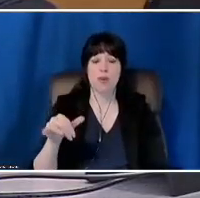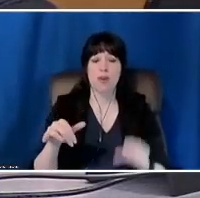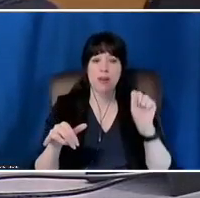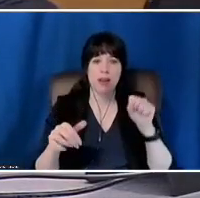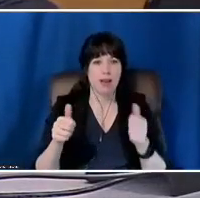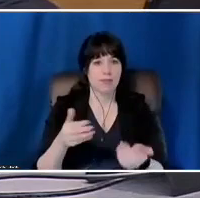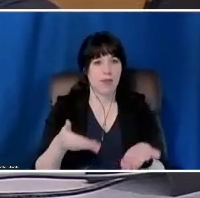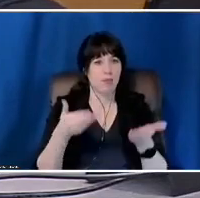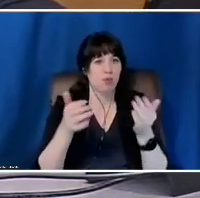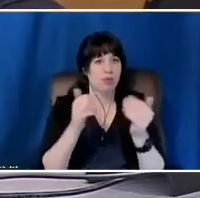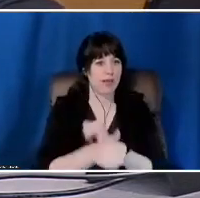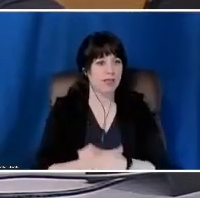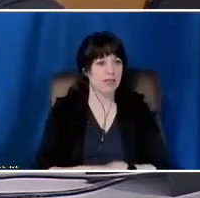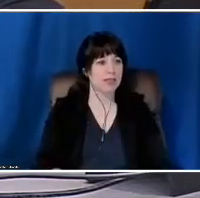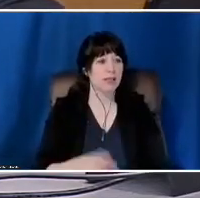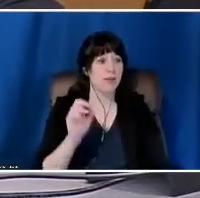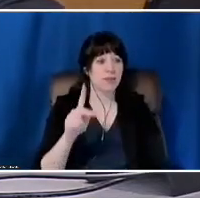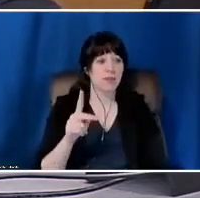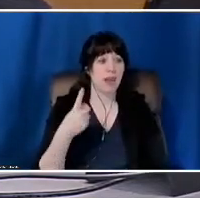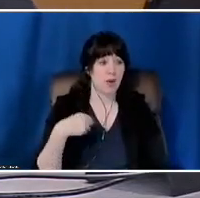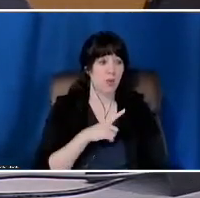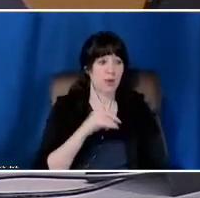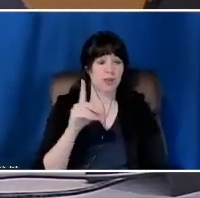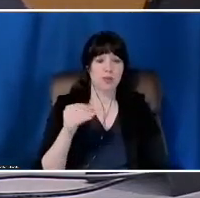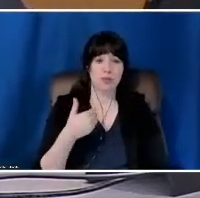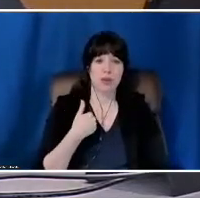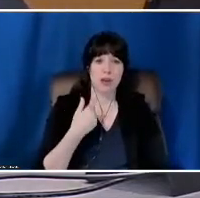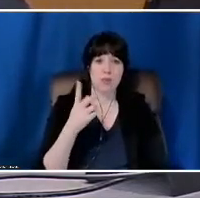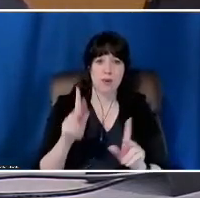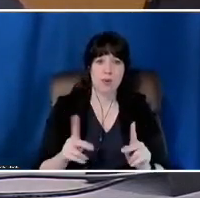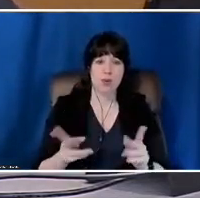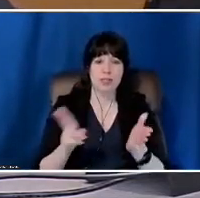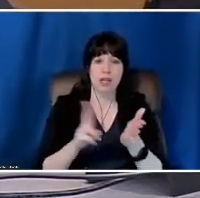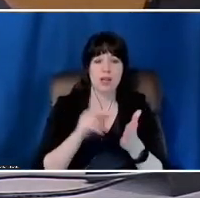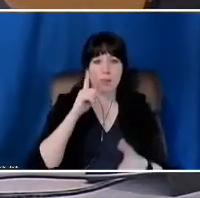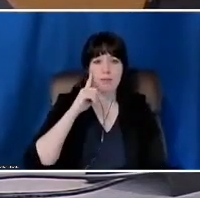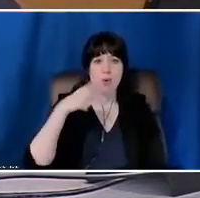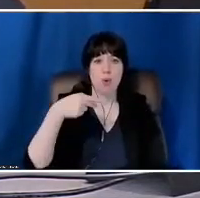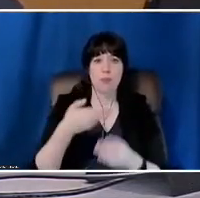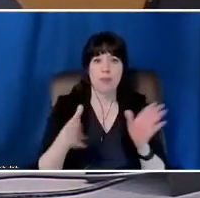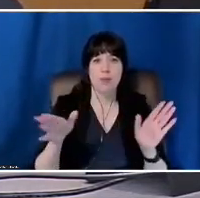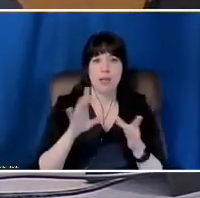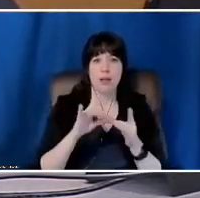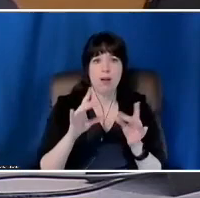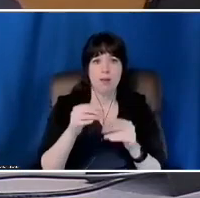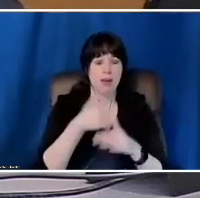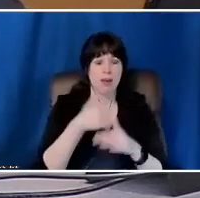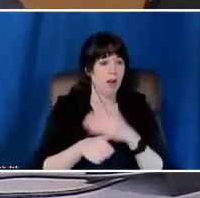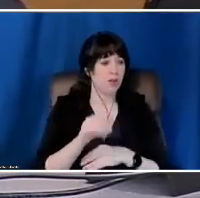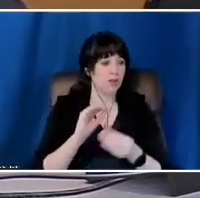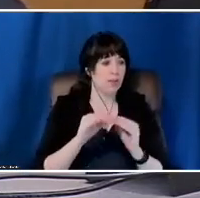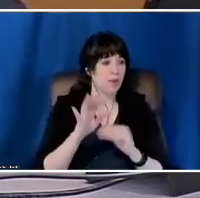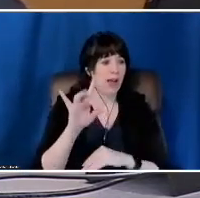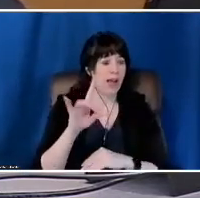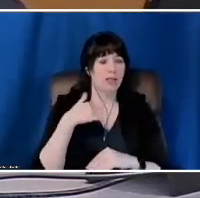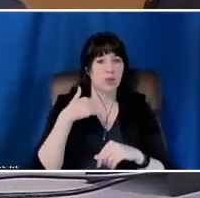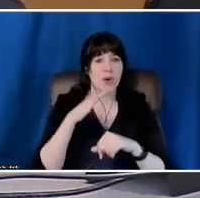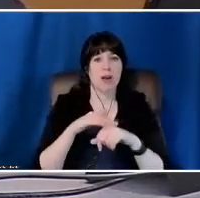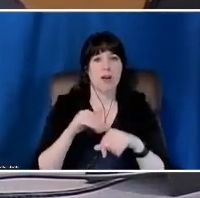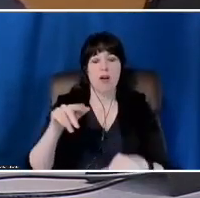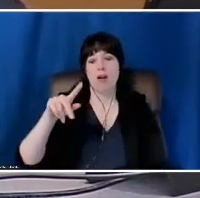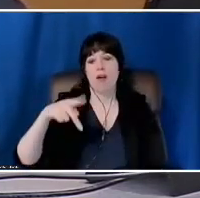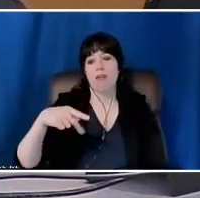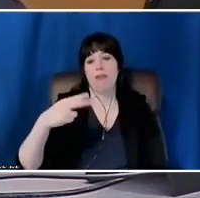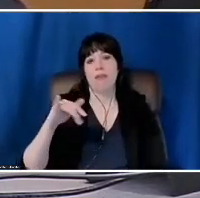All right. And we do have a person signed up for public comment under item number 8. So I will call forward Mr. Philip Carver.